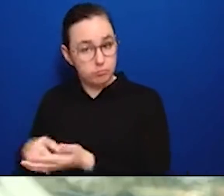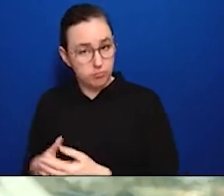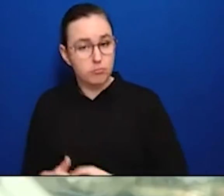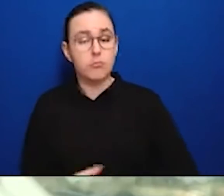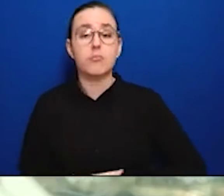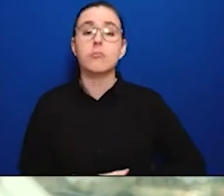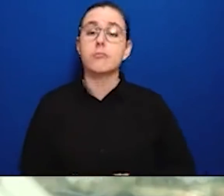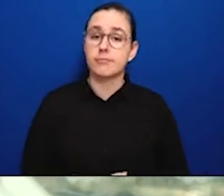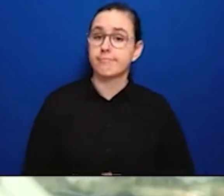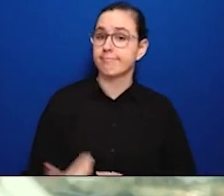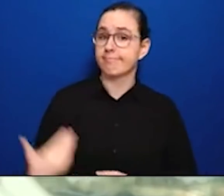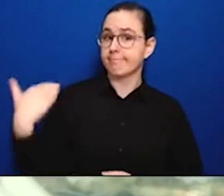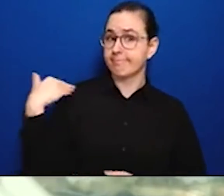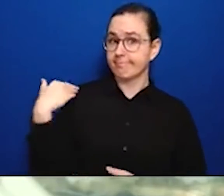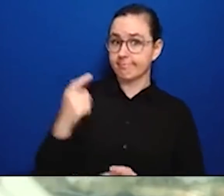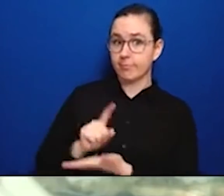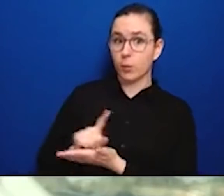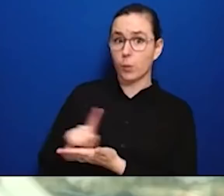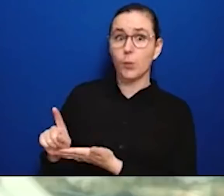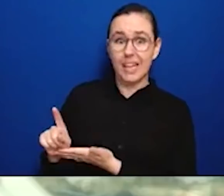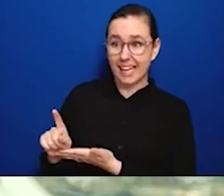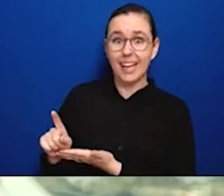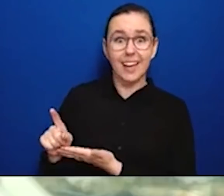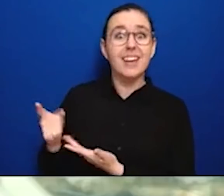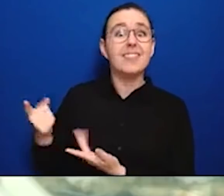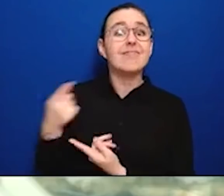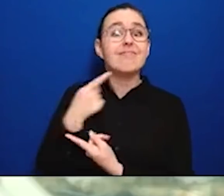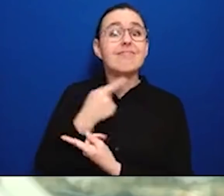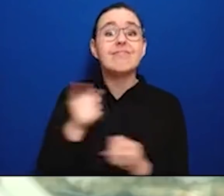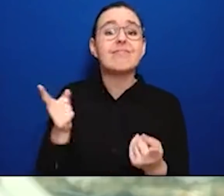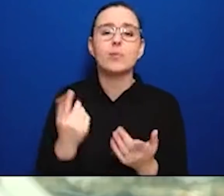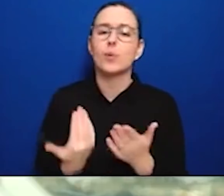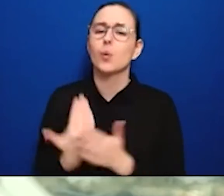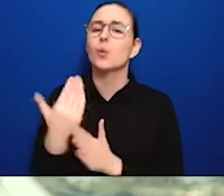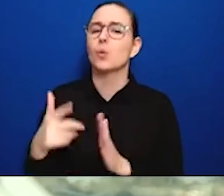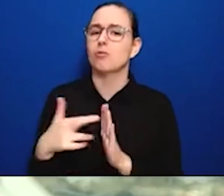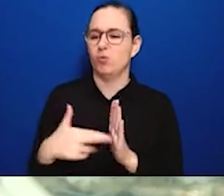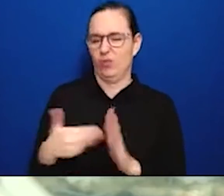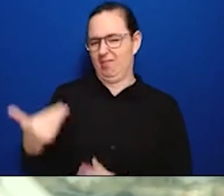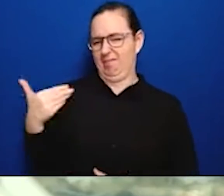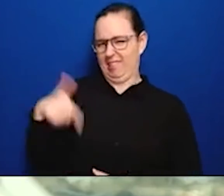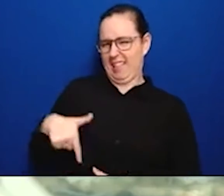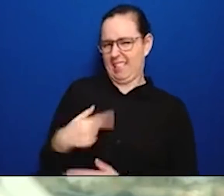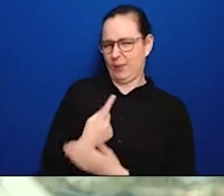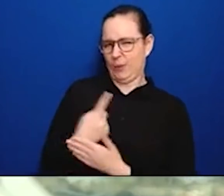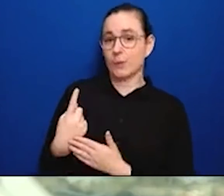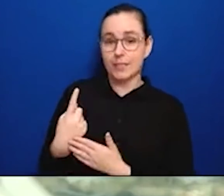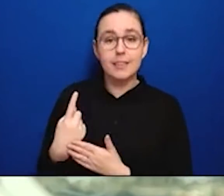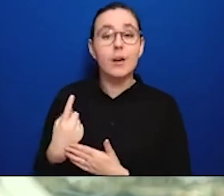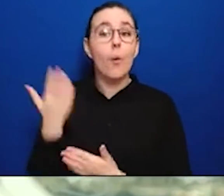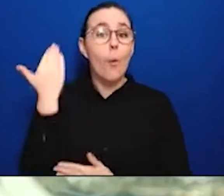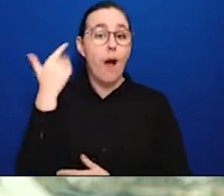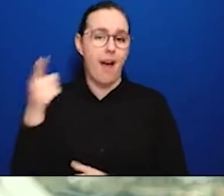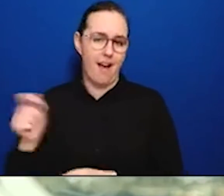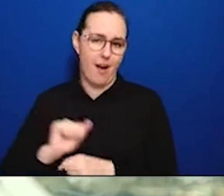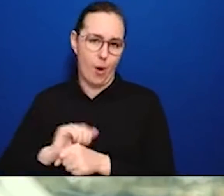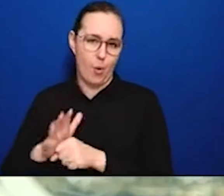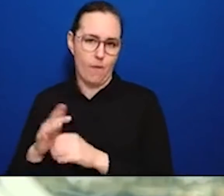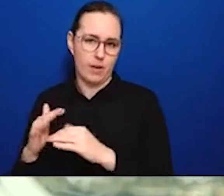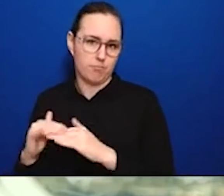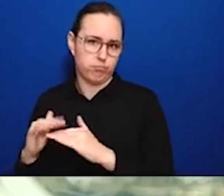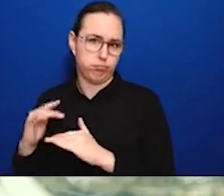here in British Columbia. I think it's fair to say that we're all exhausted by COVID-19, but